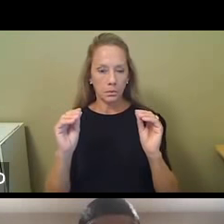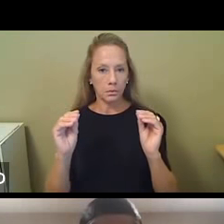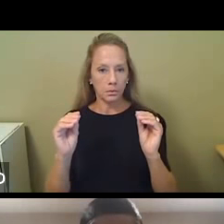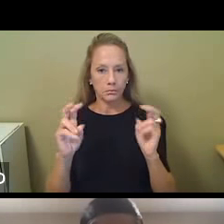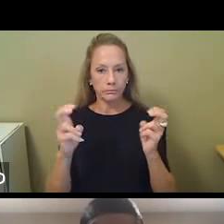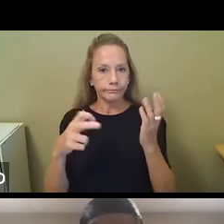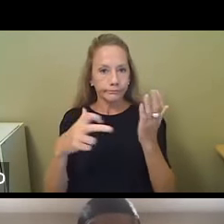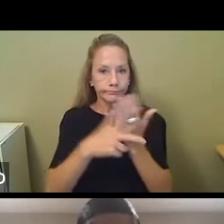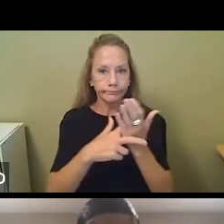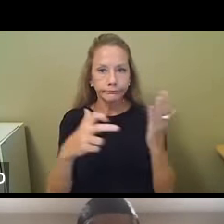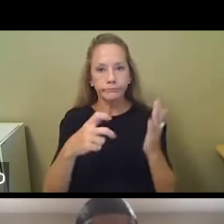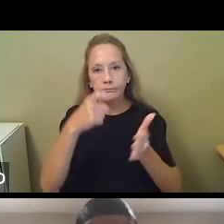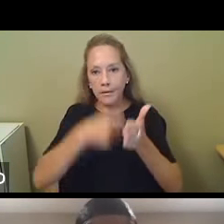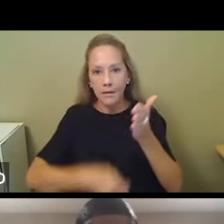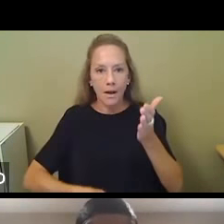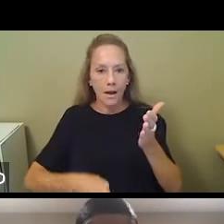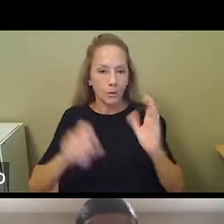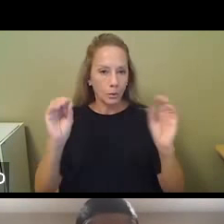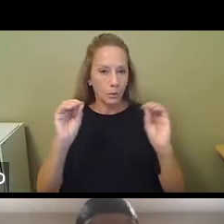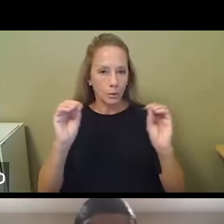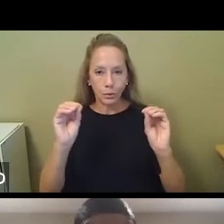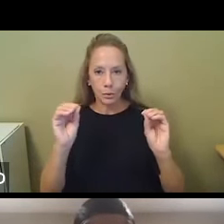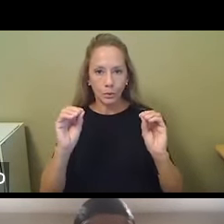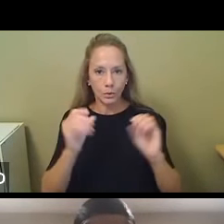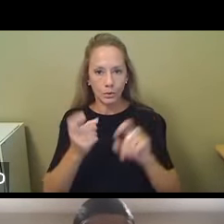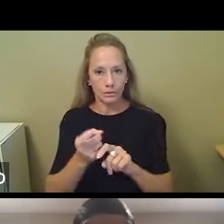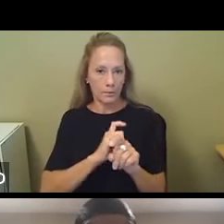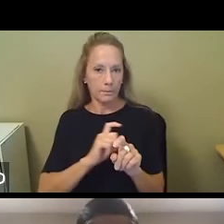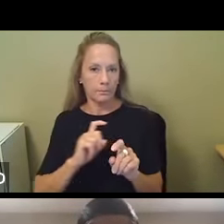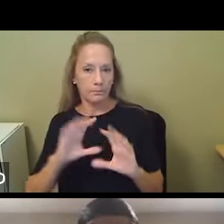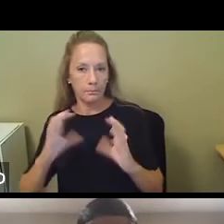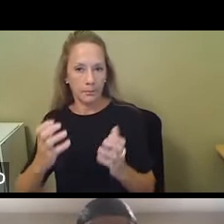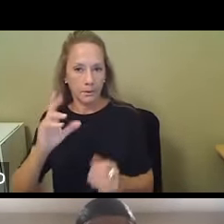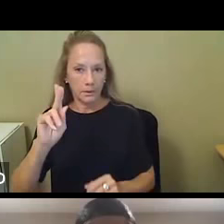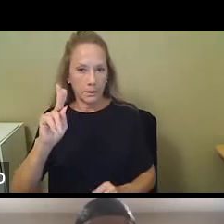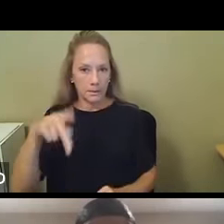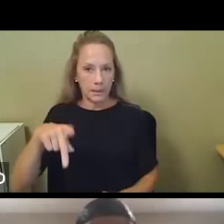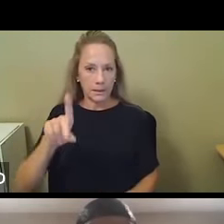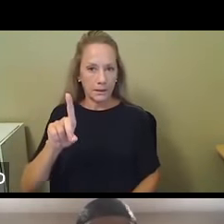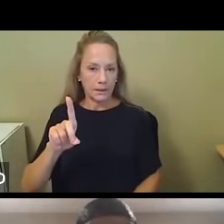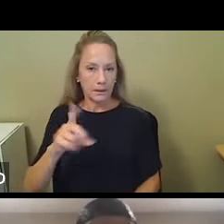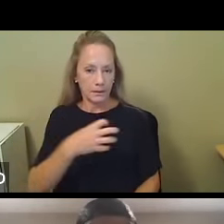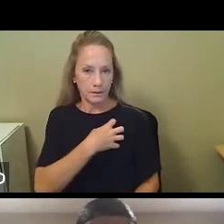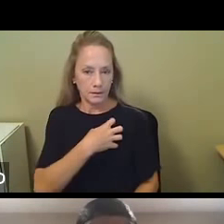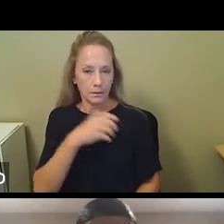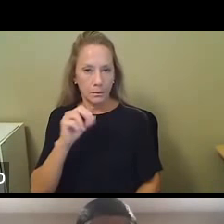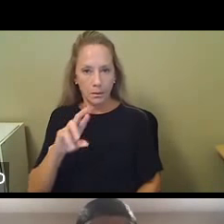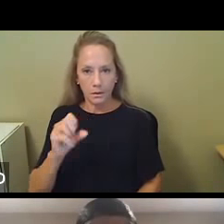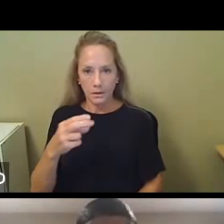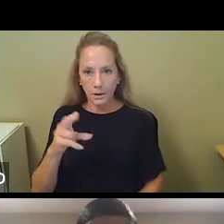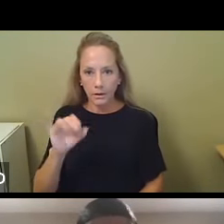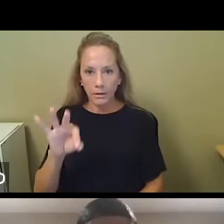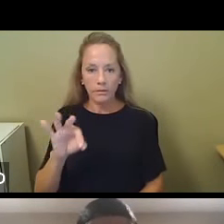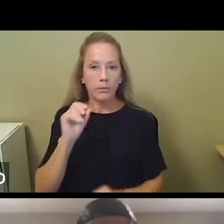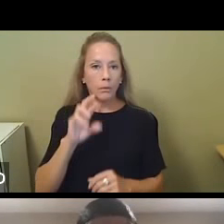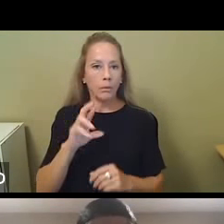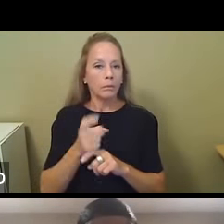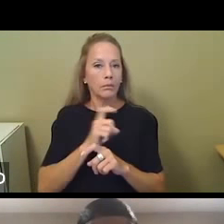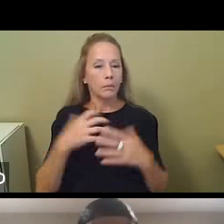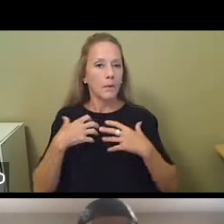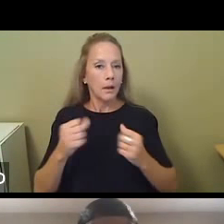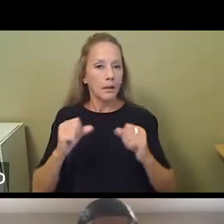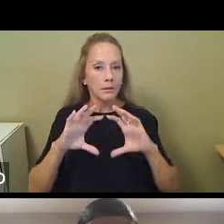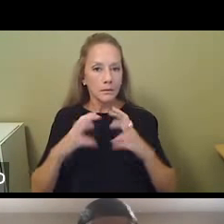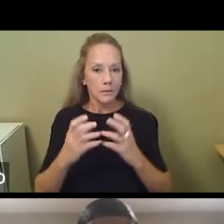citations or fines have been issued by KPD or the Sheriff's Office or anybody from the Health Department for people not wearing